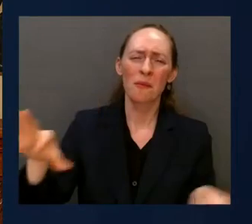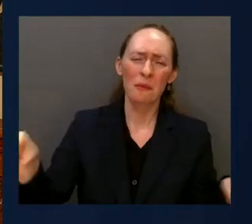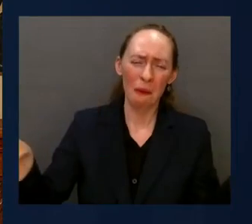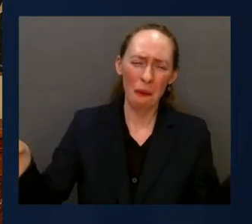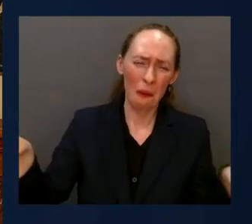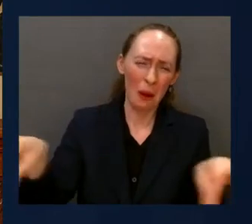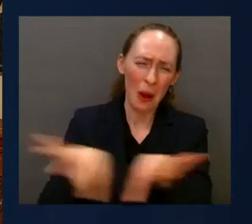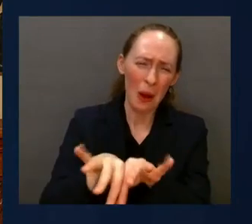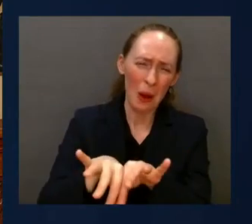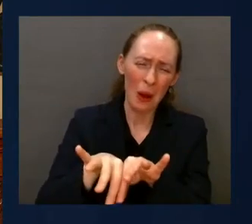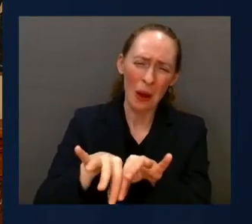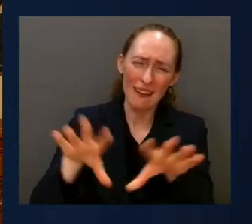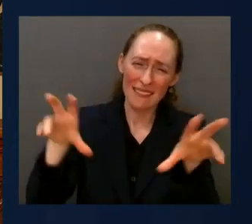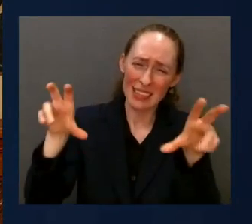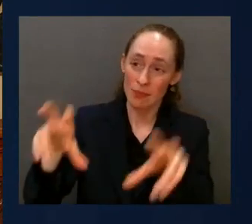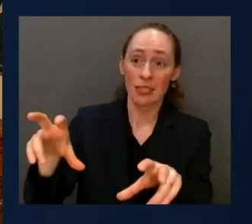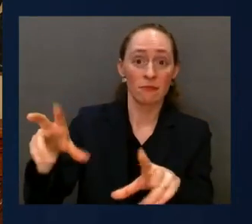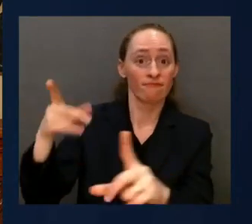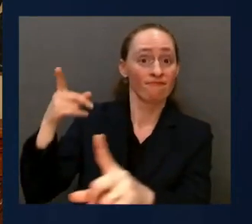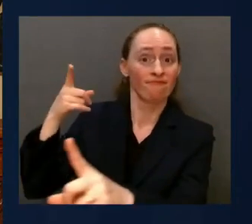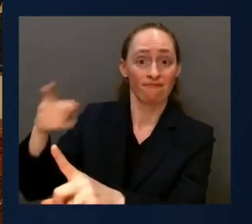Ever.